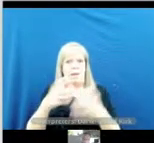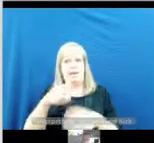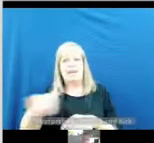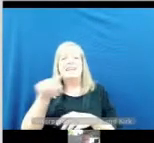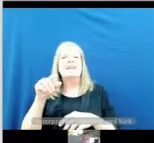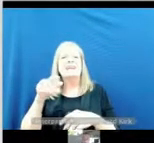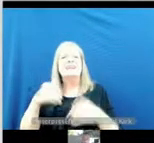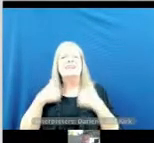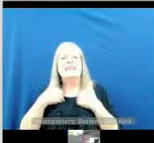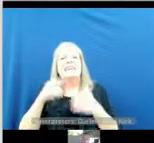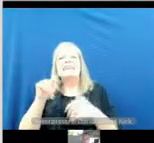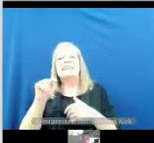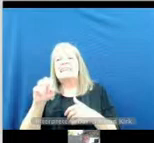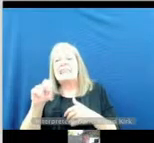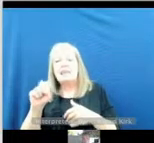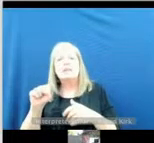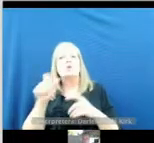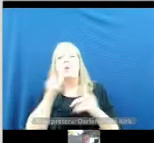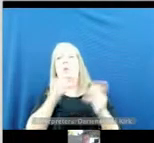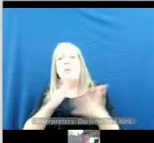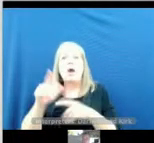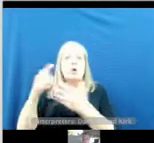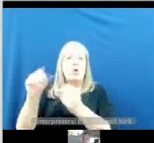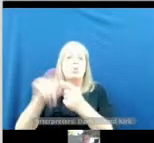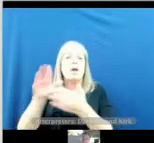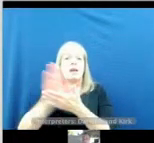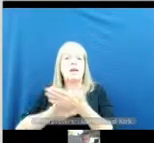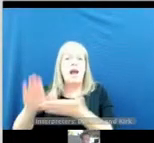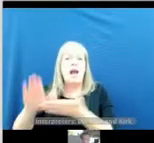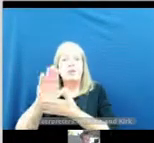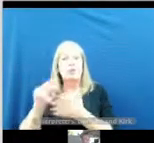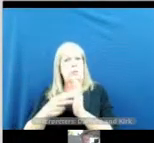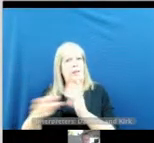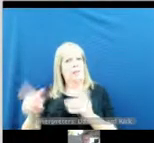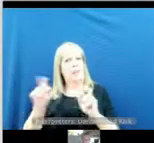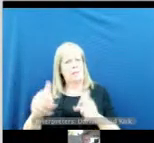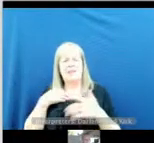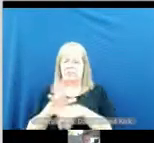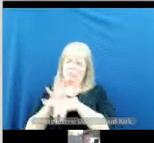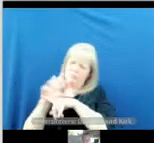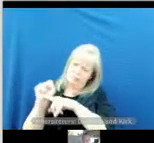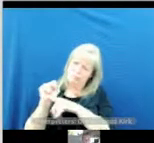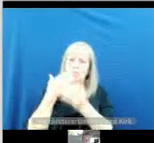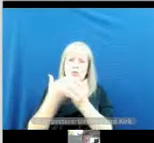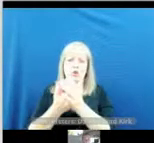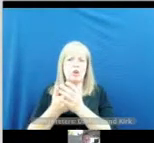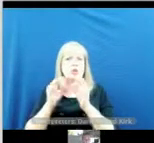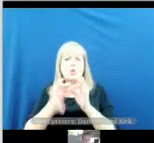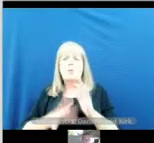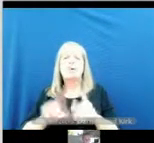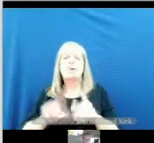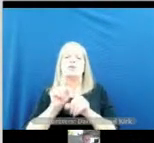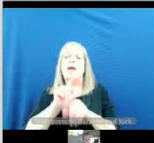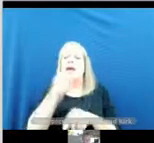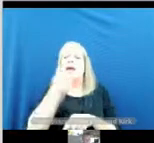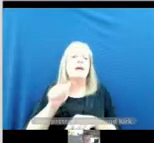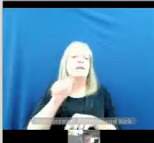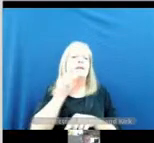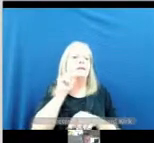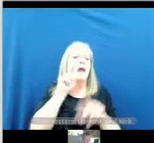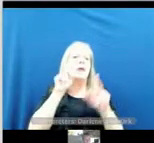college-bound participants. And so they need great interpreters just like any other deaf-sighted person needs, right?